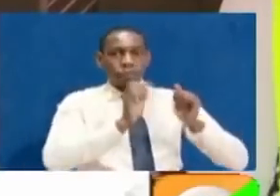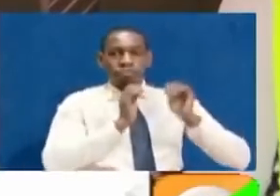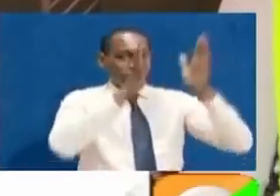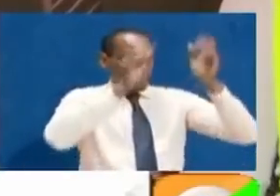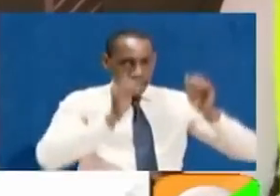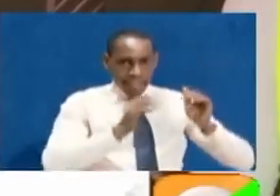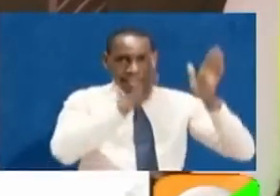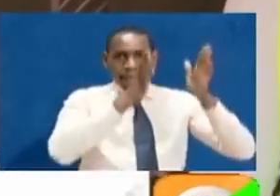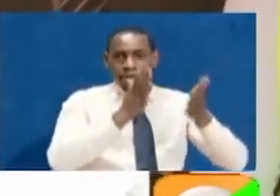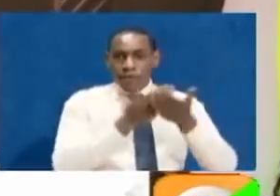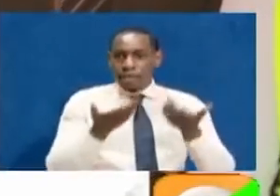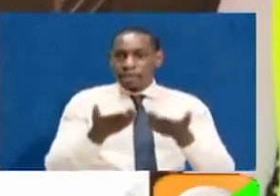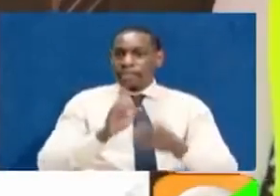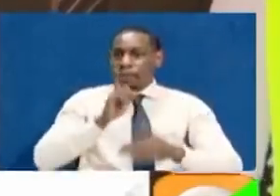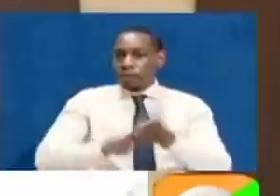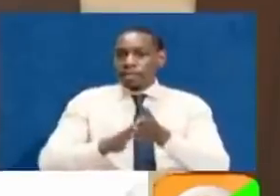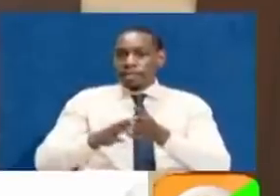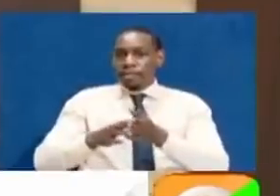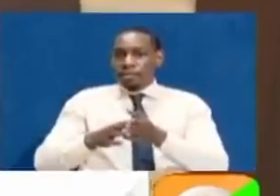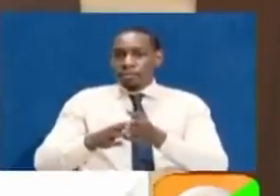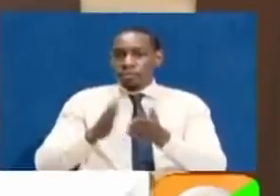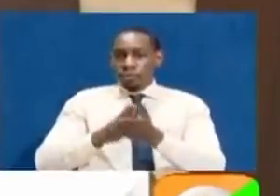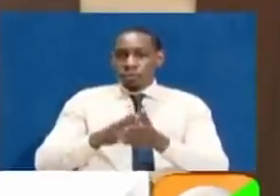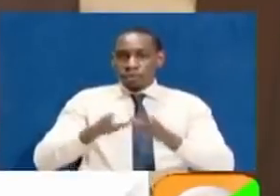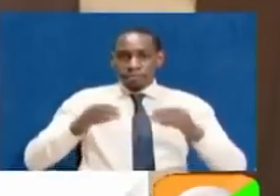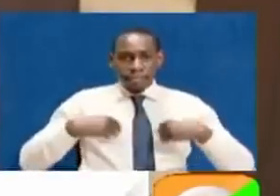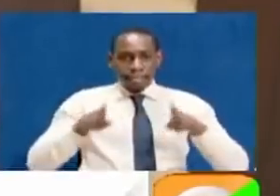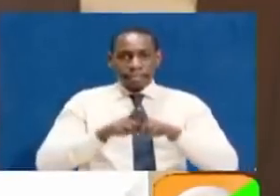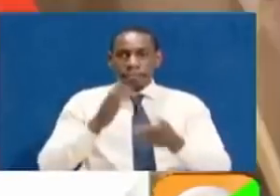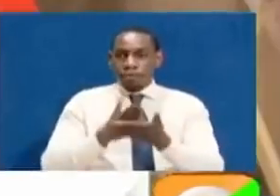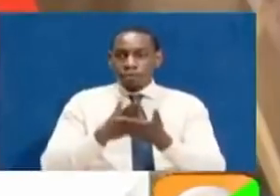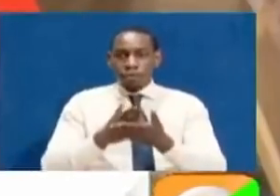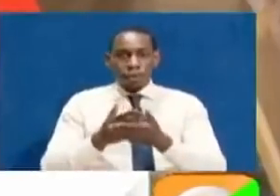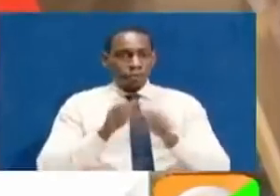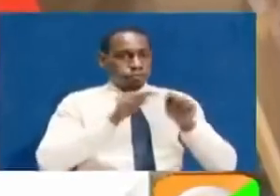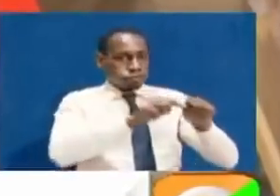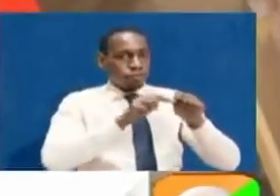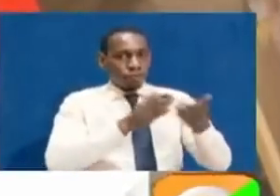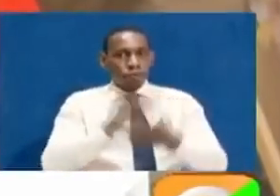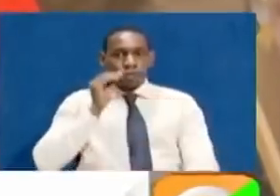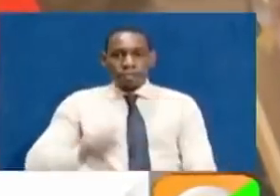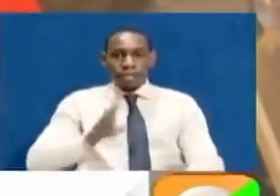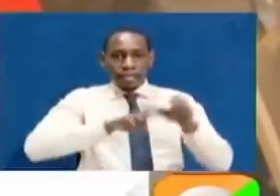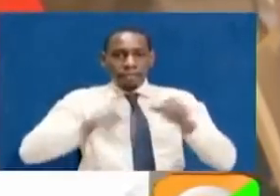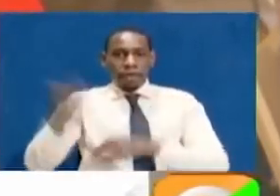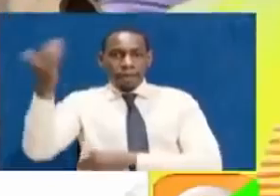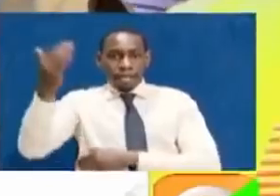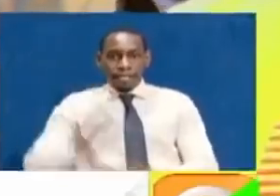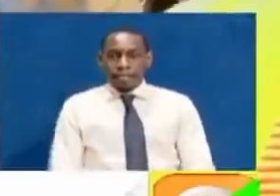celebratory mood, watching his now administrative nemesis take a bow, appearing to have been provoked by Elachi's exit